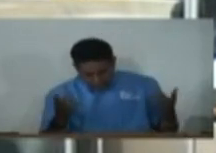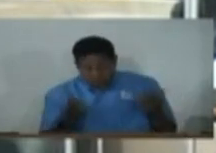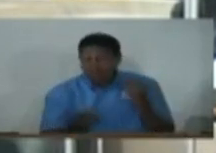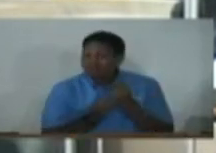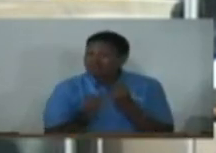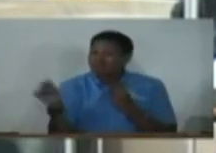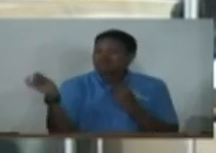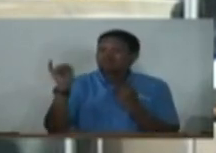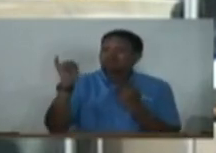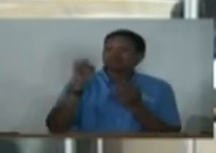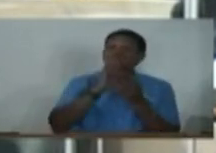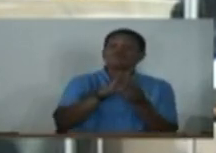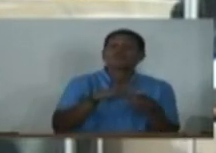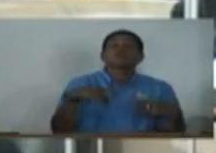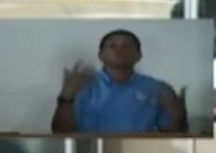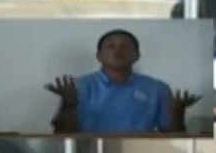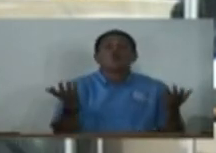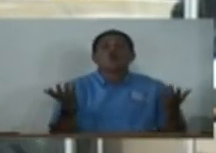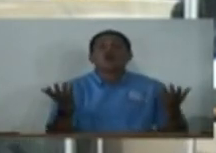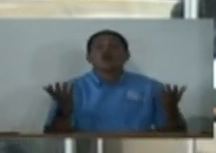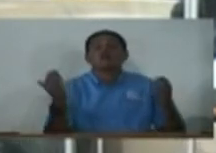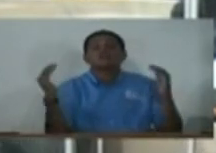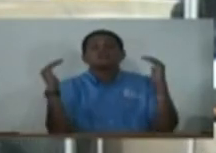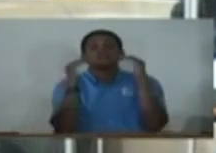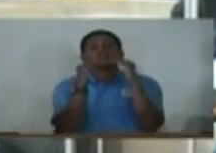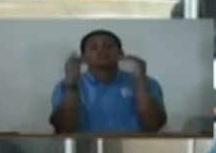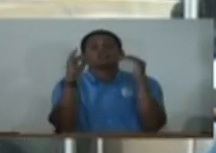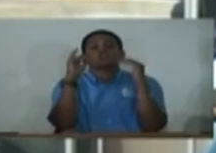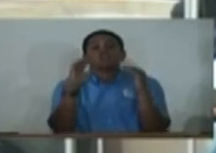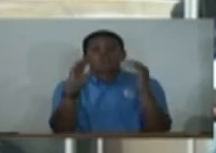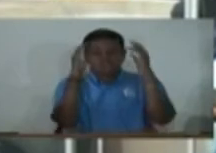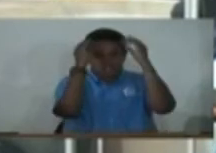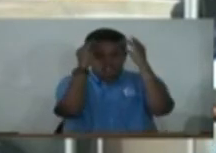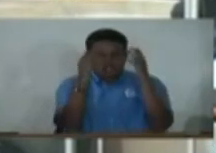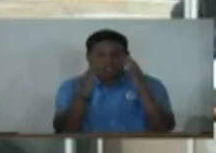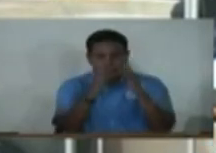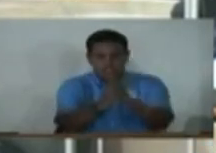is about justice considerations.